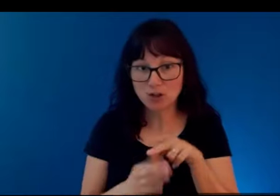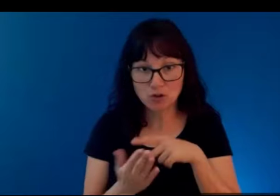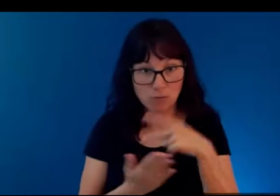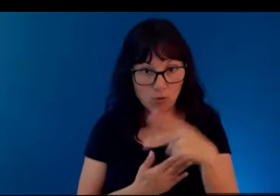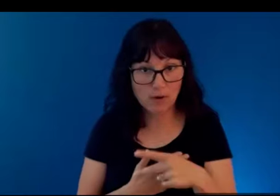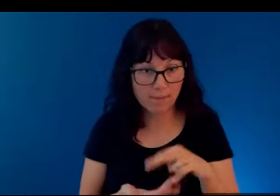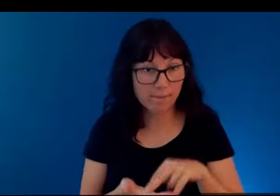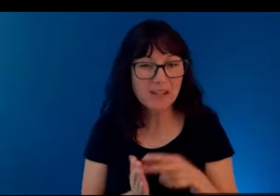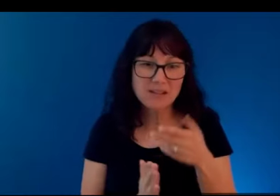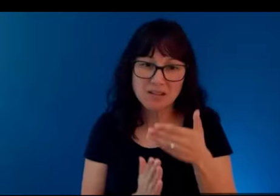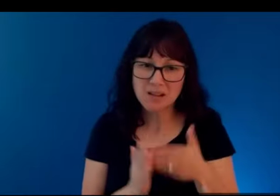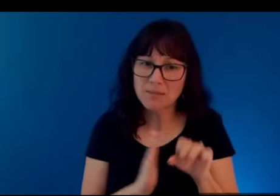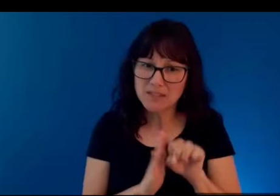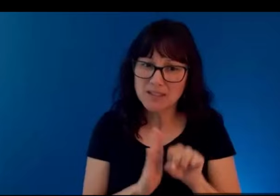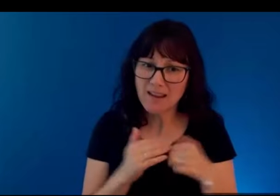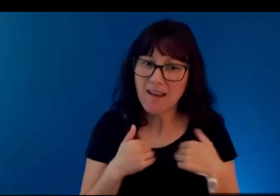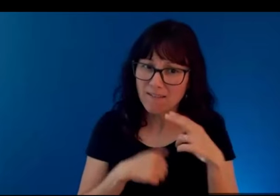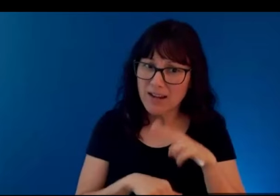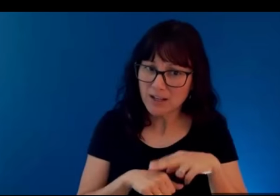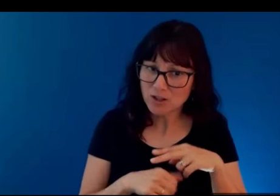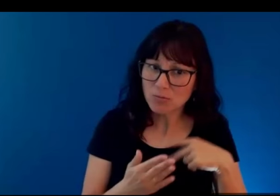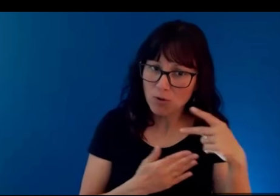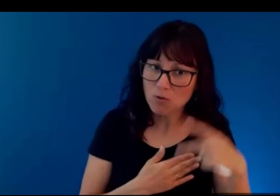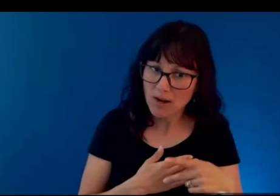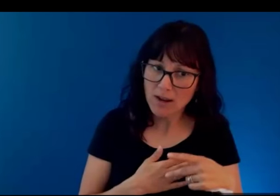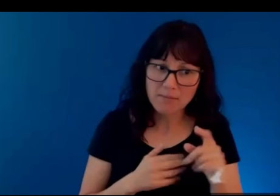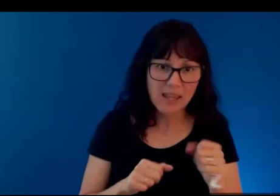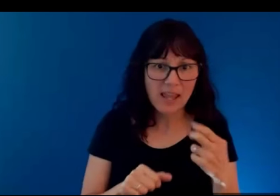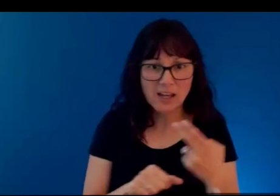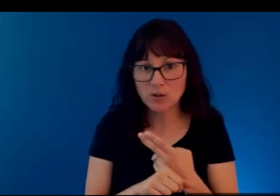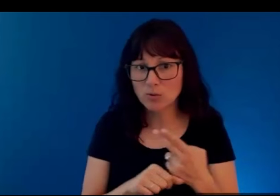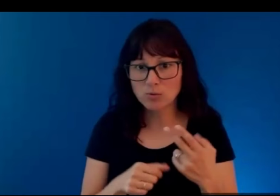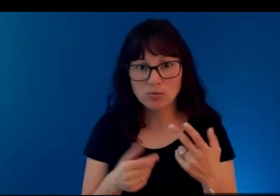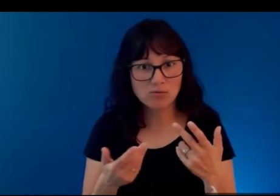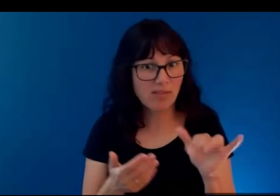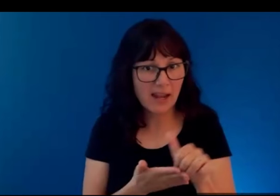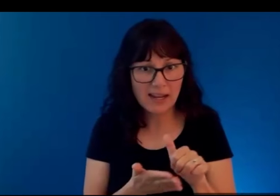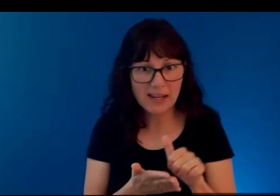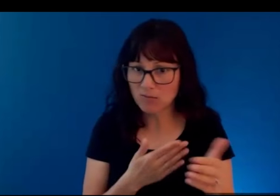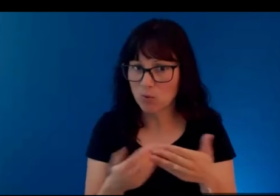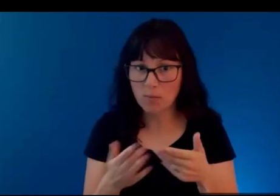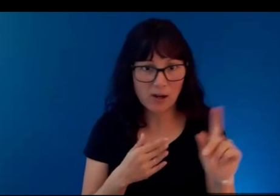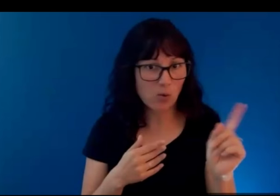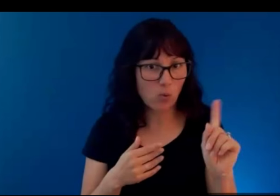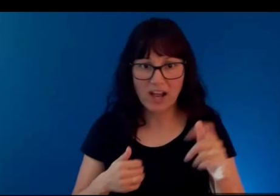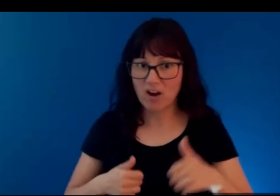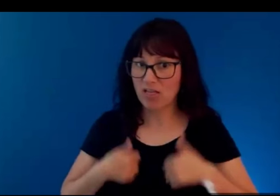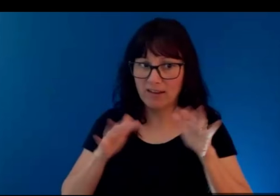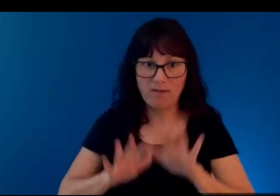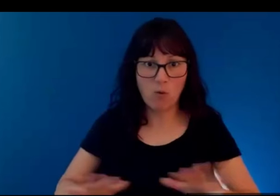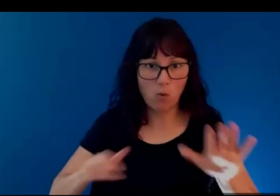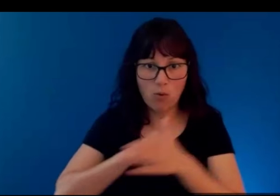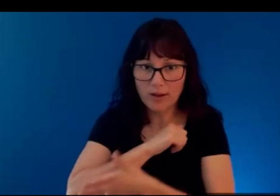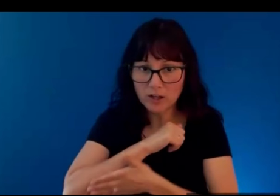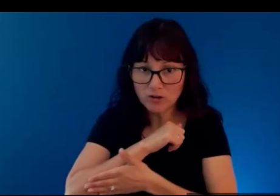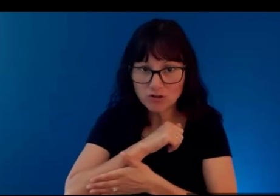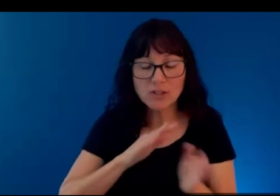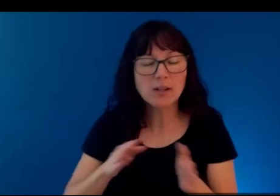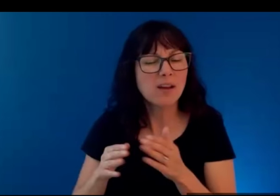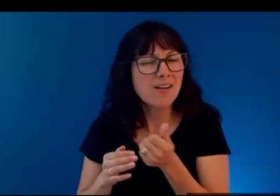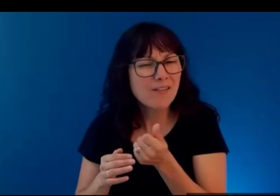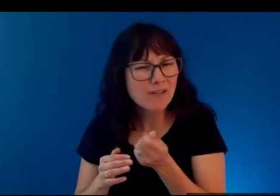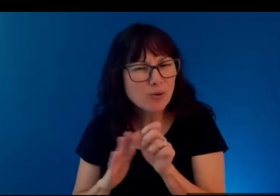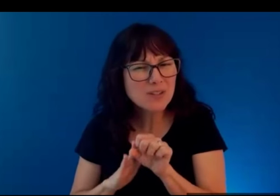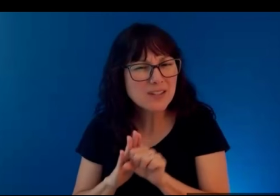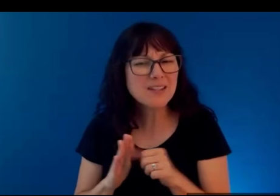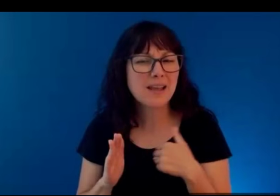So some states have a national program. You can use that account no matter where you live in the country. There are a few